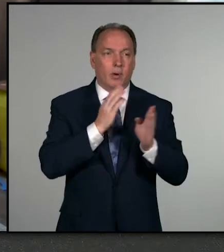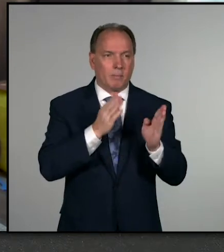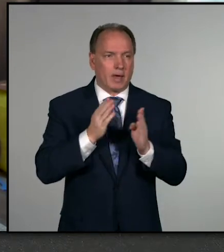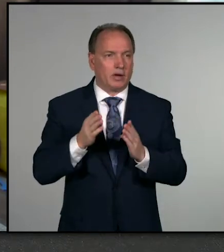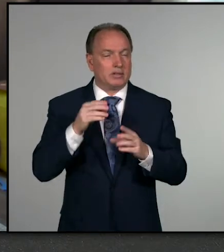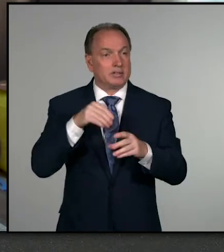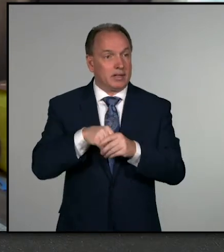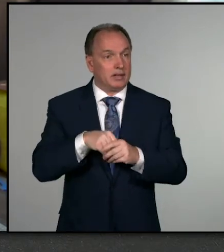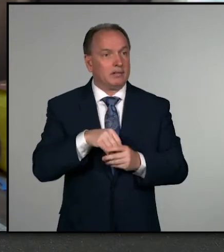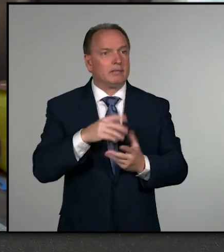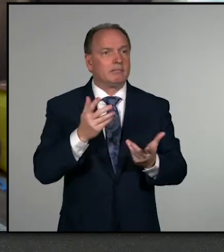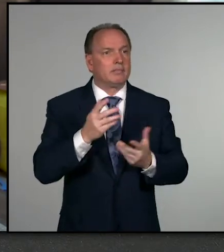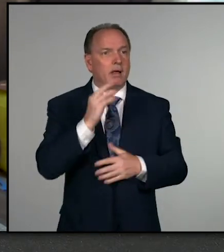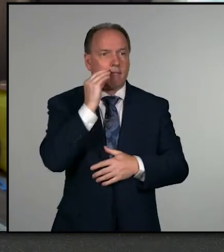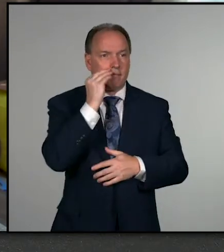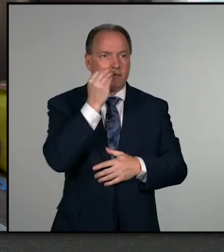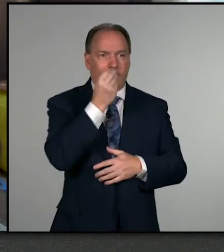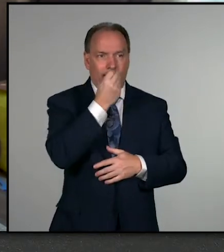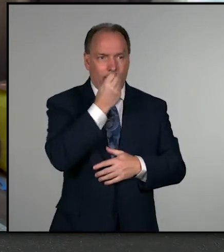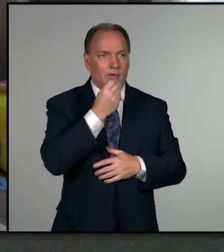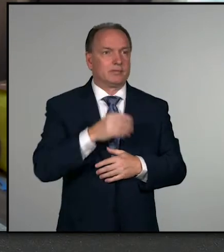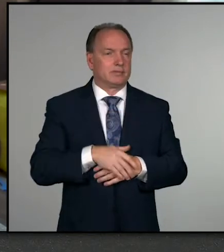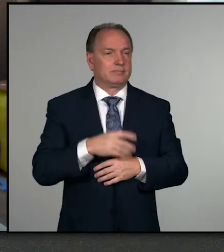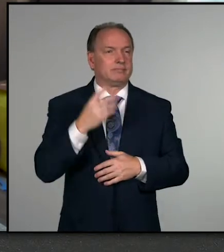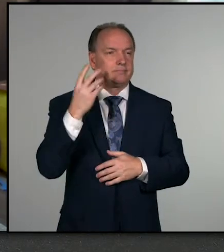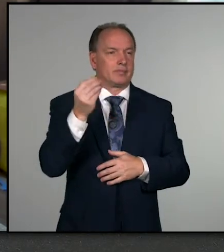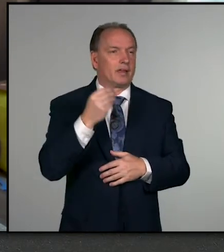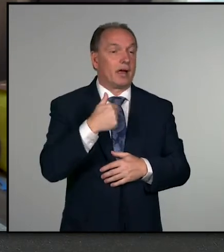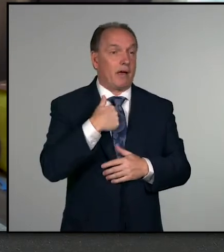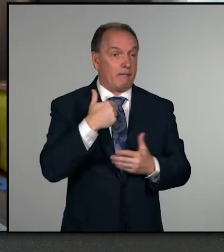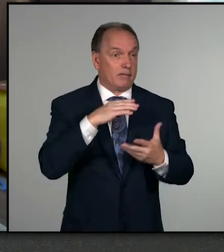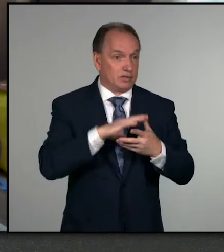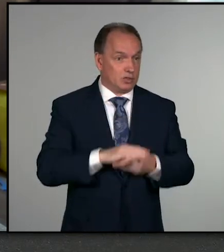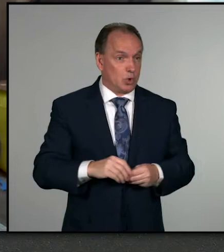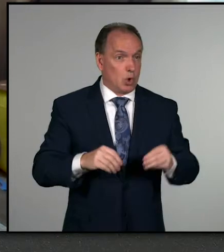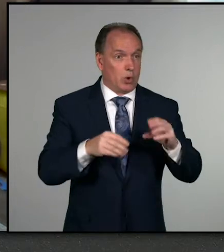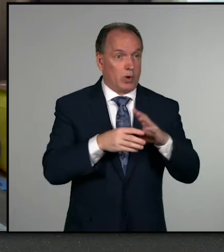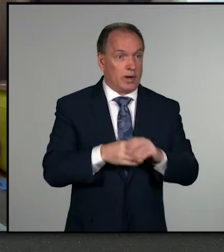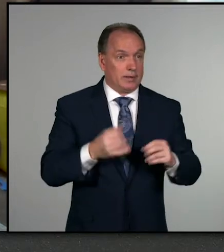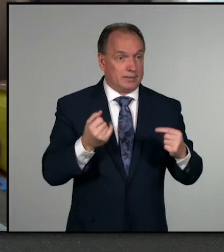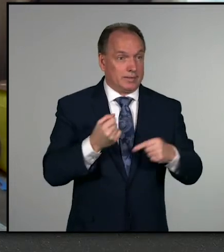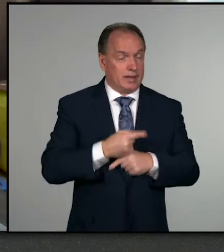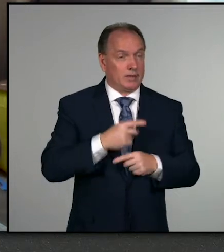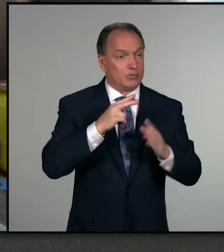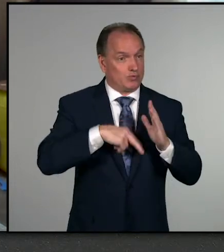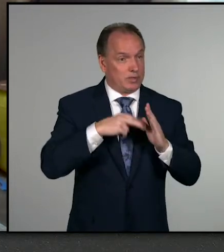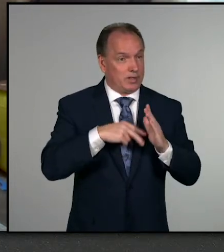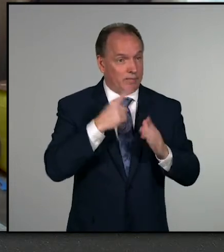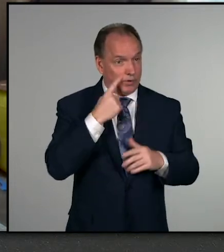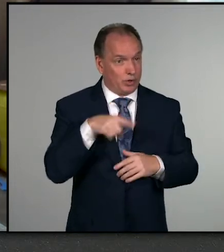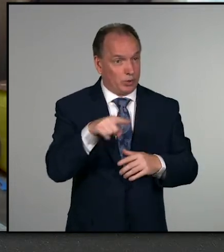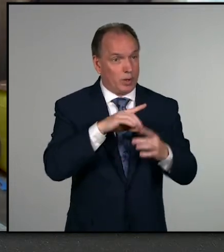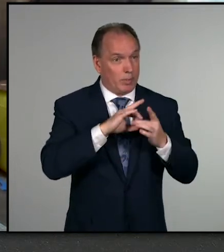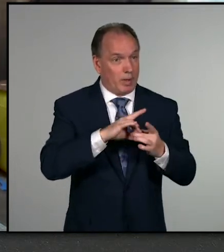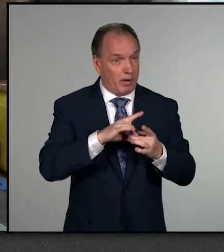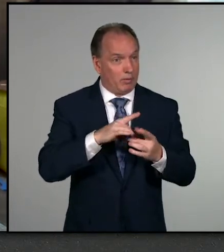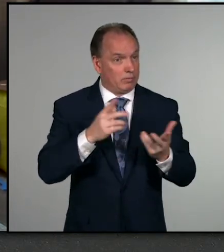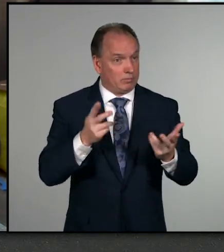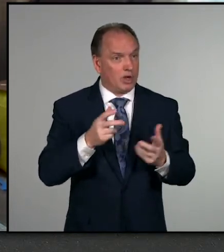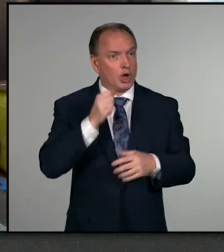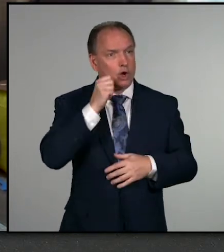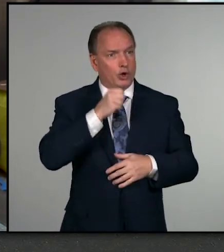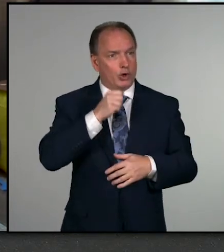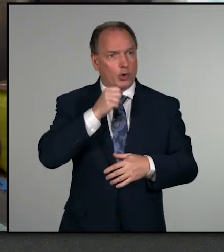patterns in flowers. I have a story today to read to you about a girl and